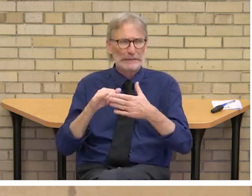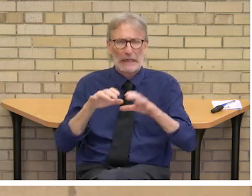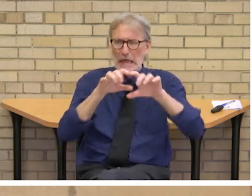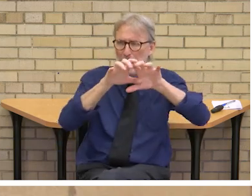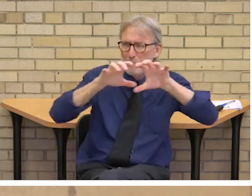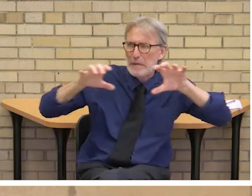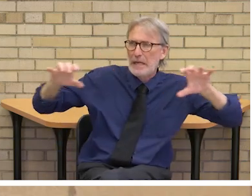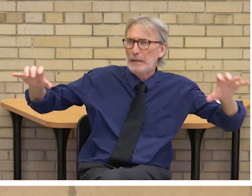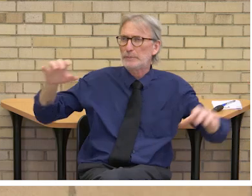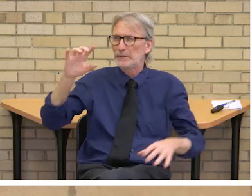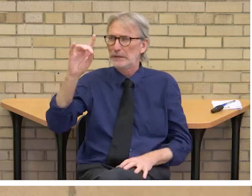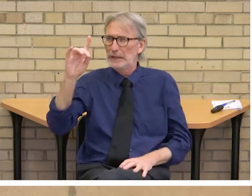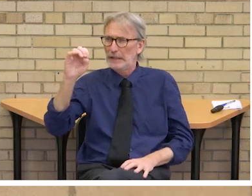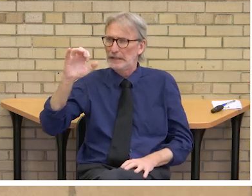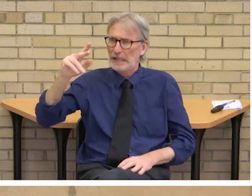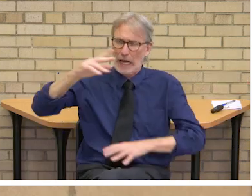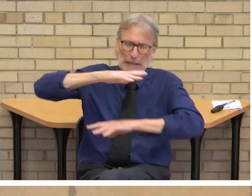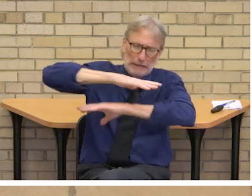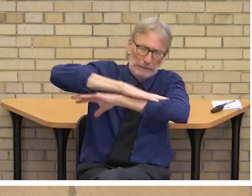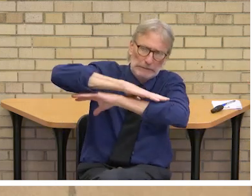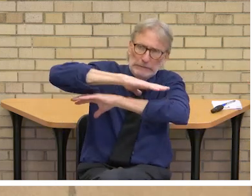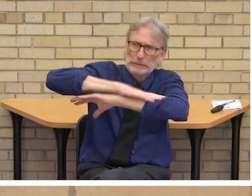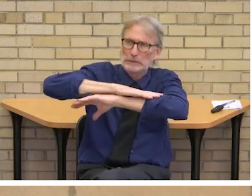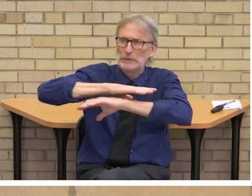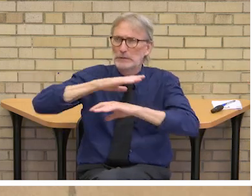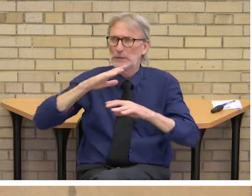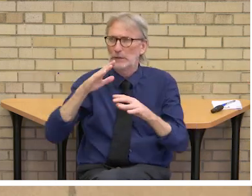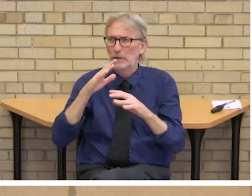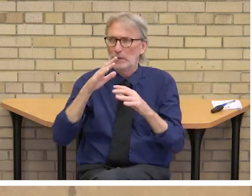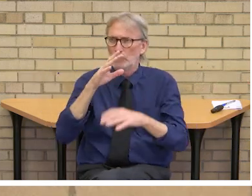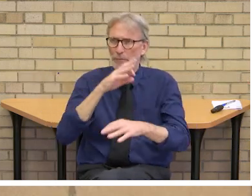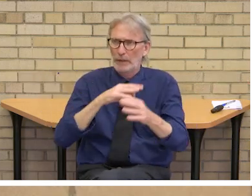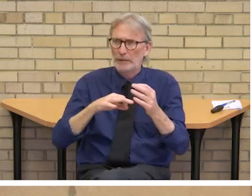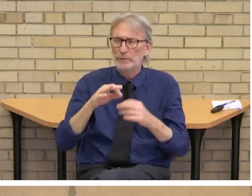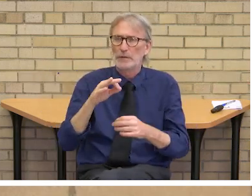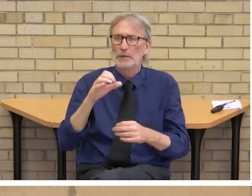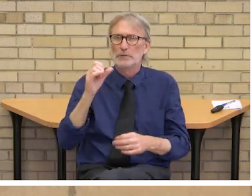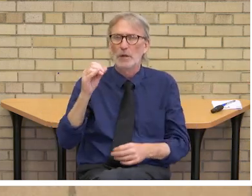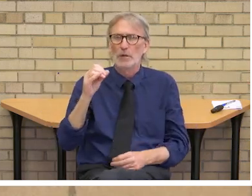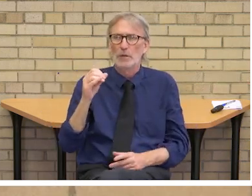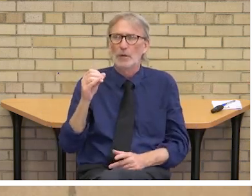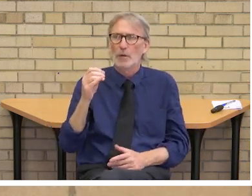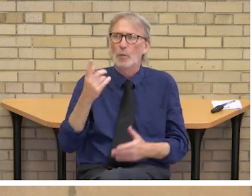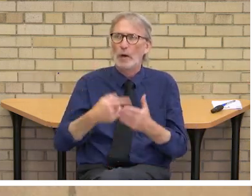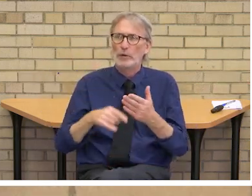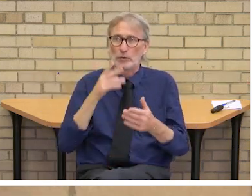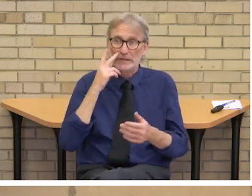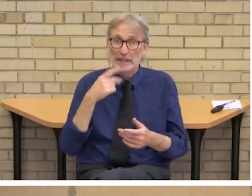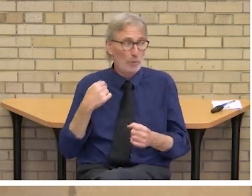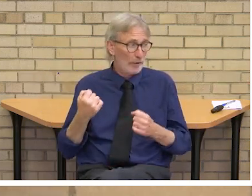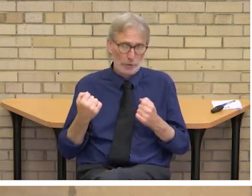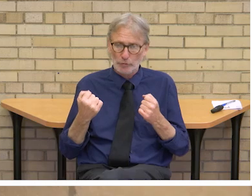basically. So what the aerial elements that you're driving over.